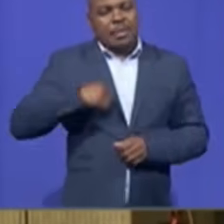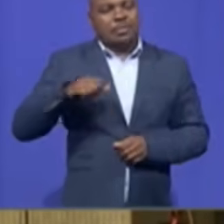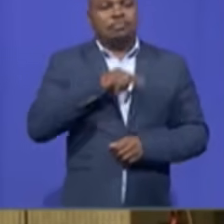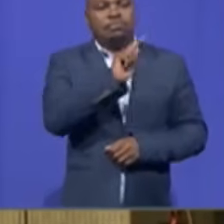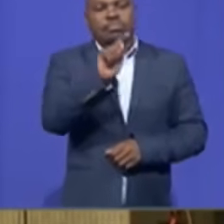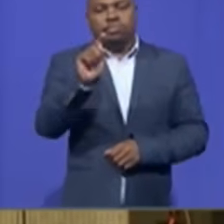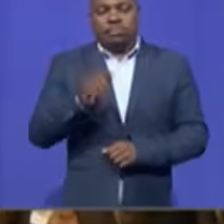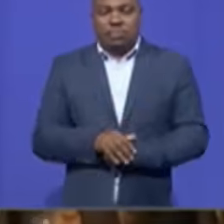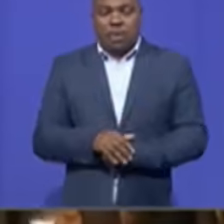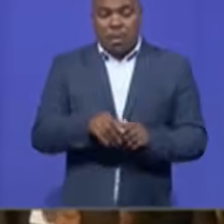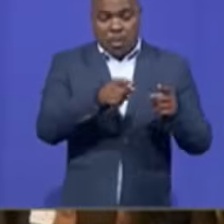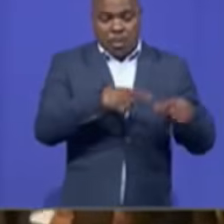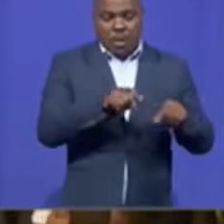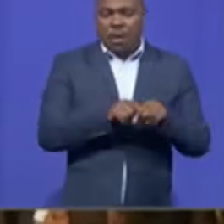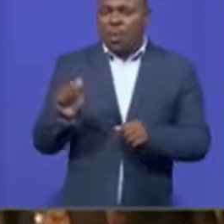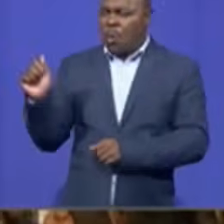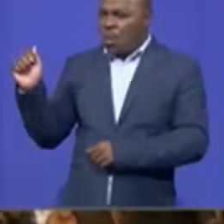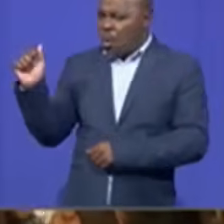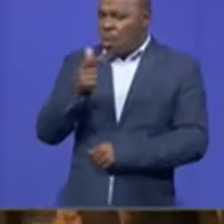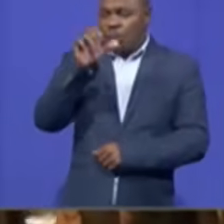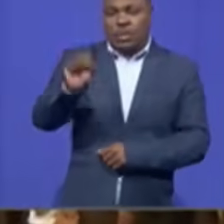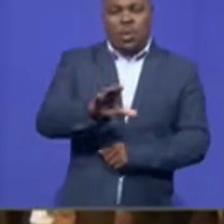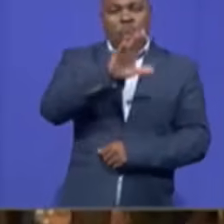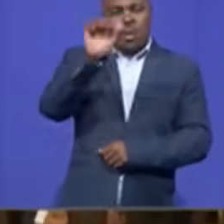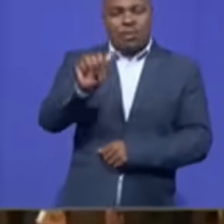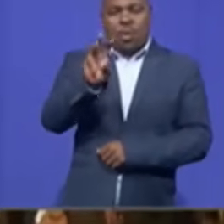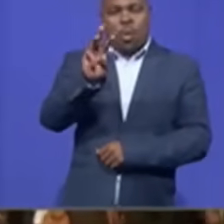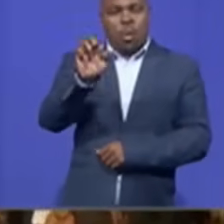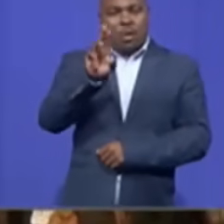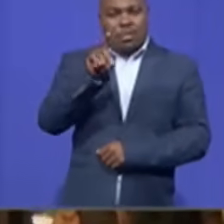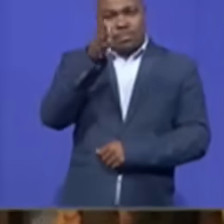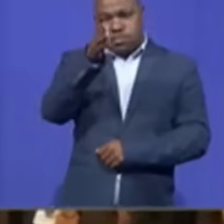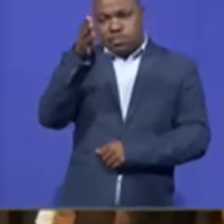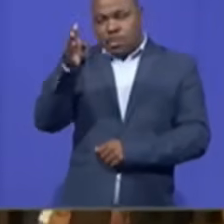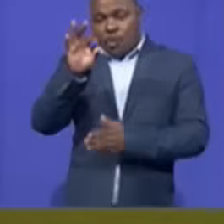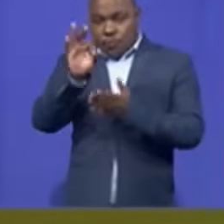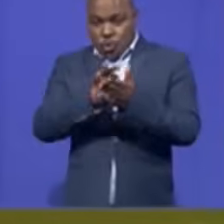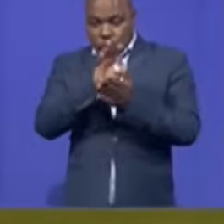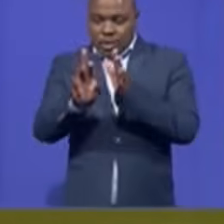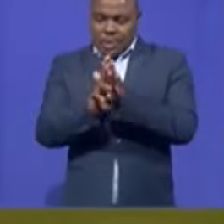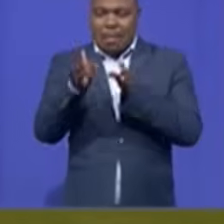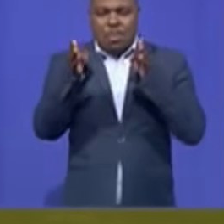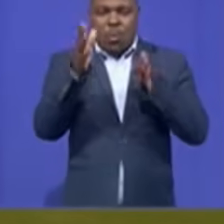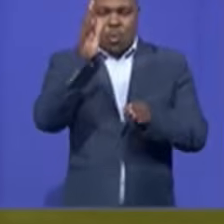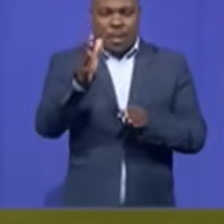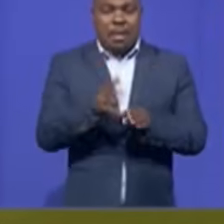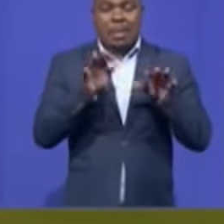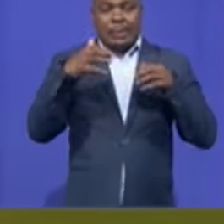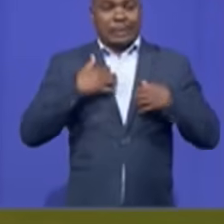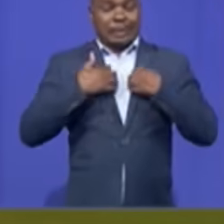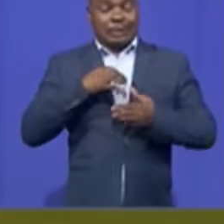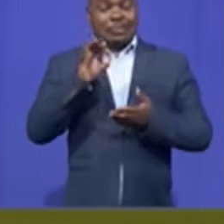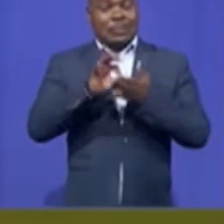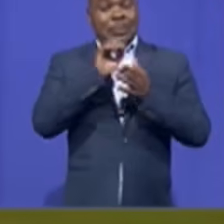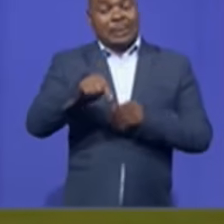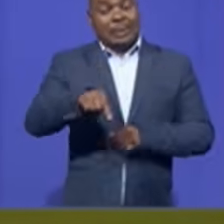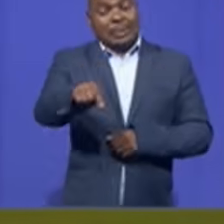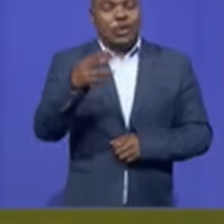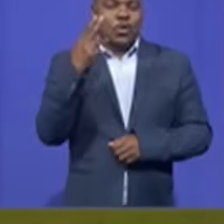go nna le bontlhopheng kwa diotong tsotlhe mo nageng pele ga ditlhopho tse di letilweng ka leitlho le leng tšhotšho ka Ngwanatsele tlhola malatsi a le